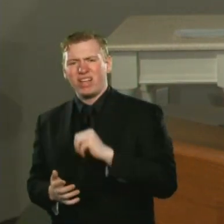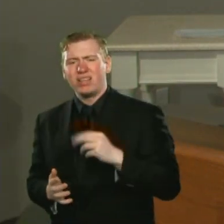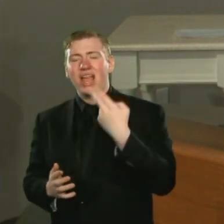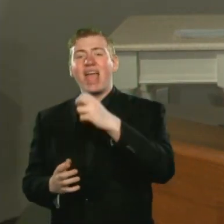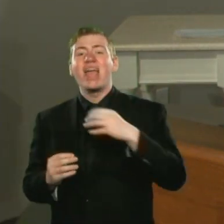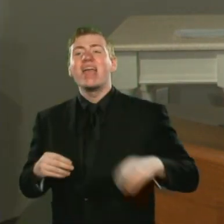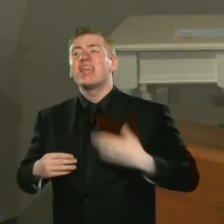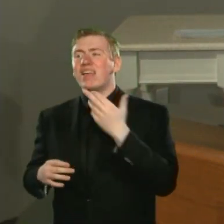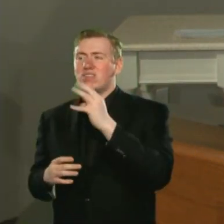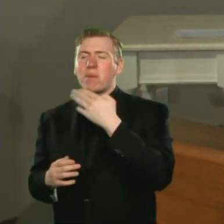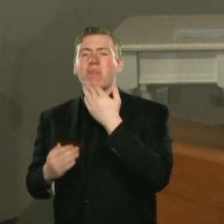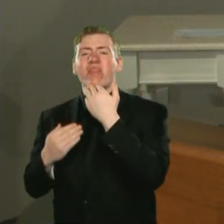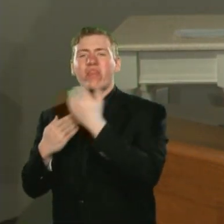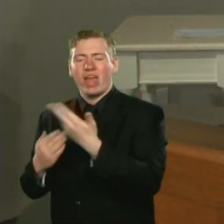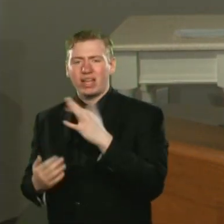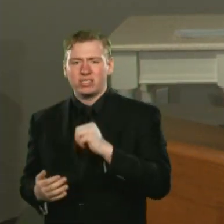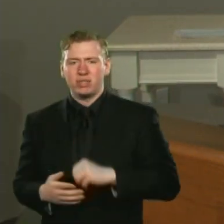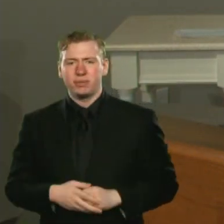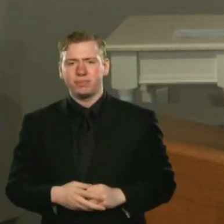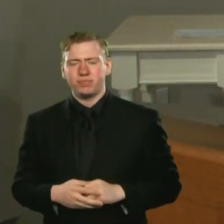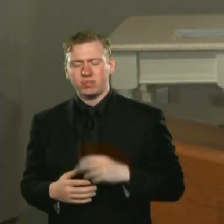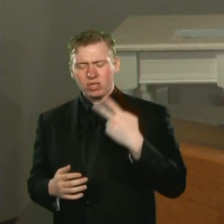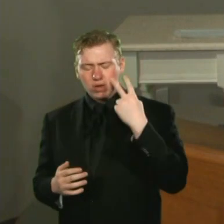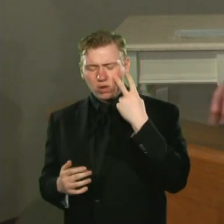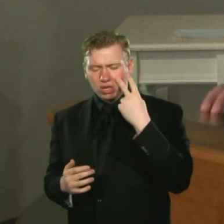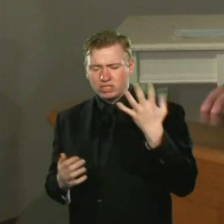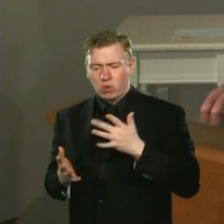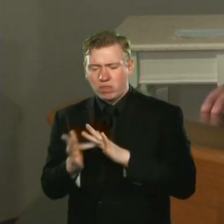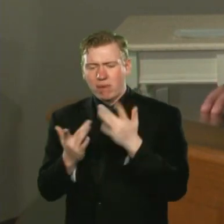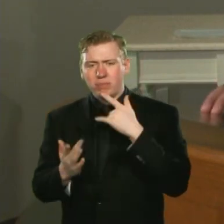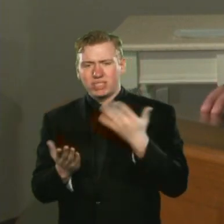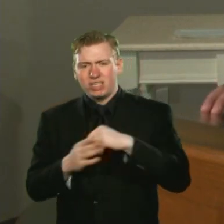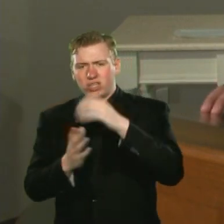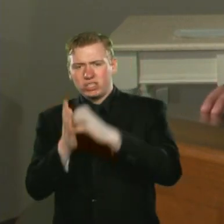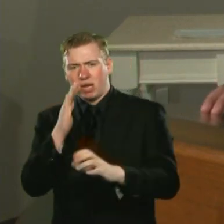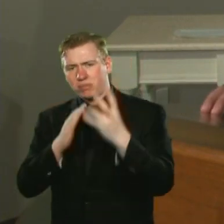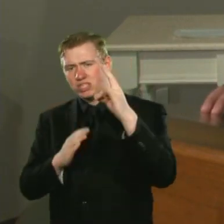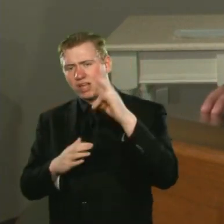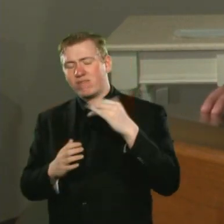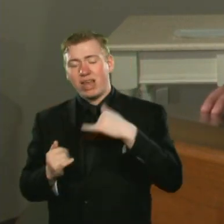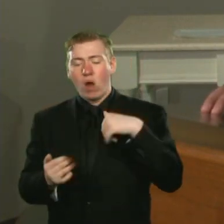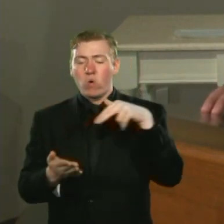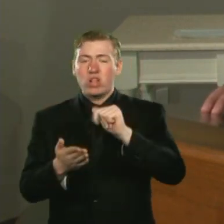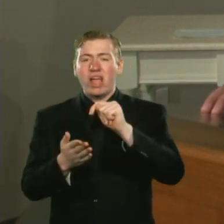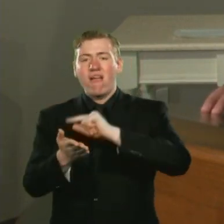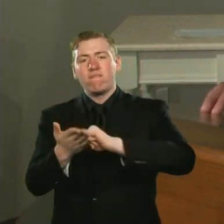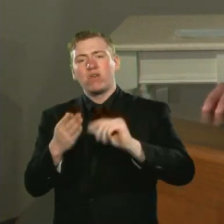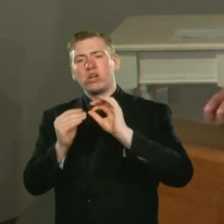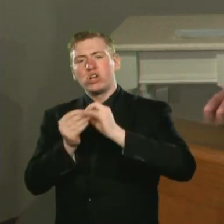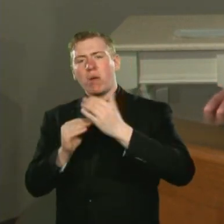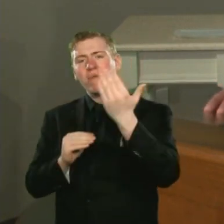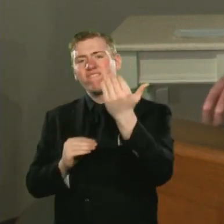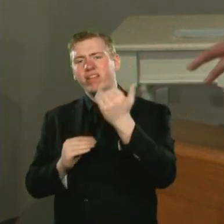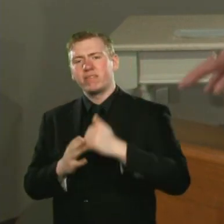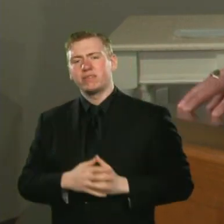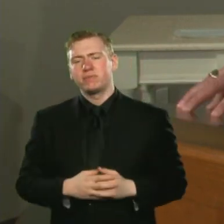Him. He gives Him thanks. Let's look what the Bible says in chapter 17. Now we're looking at verse number 15. And one